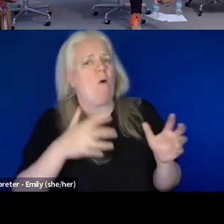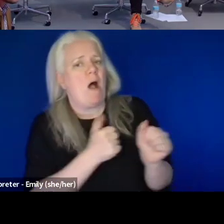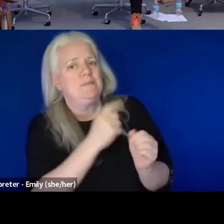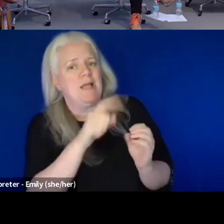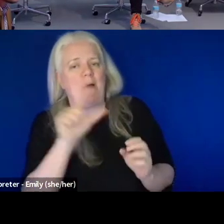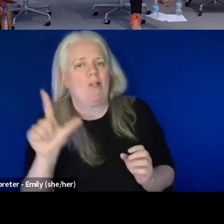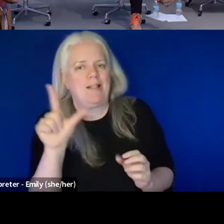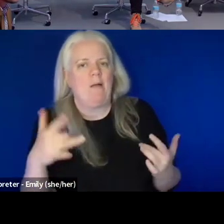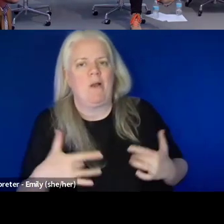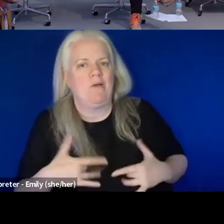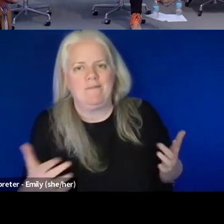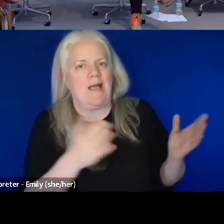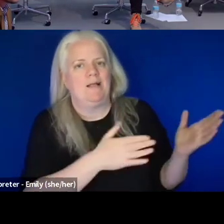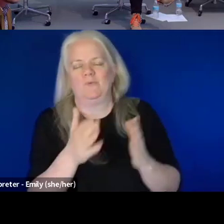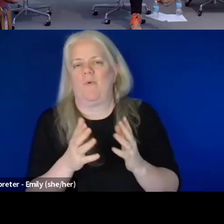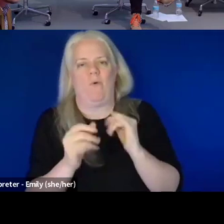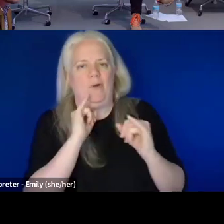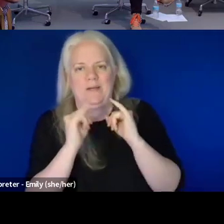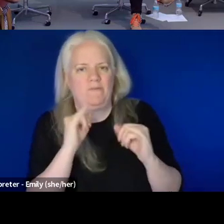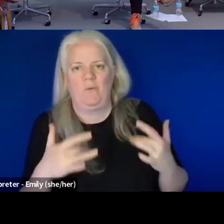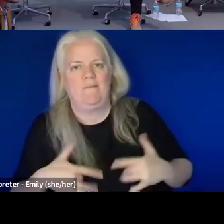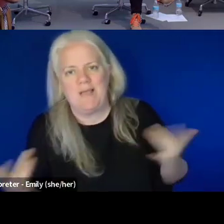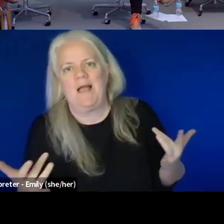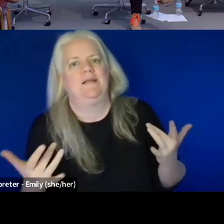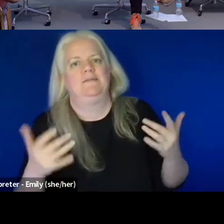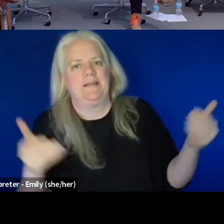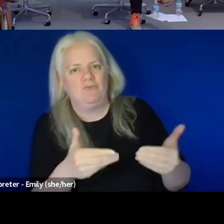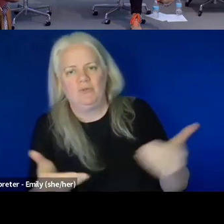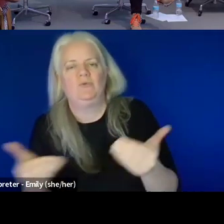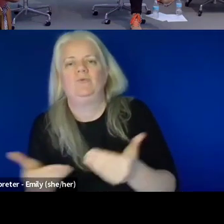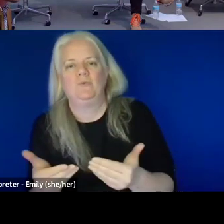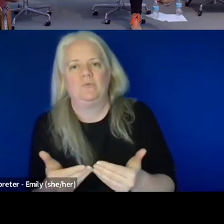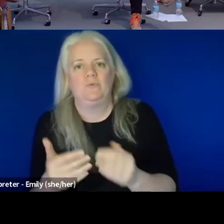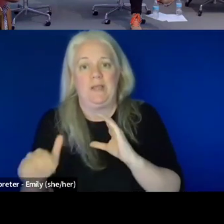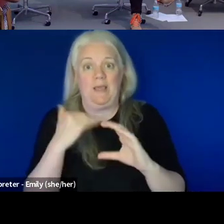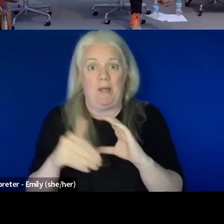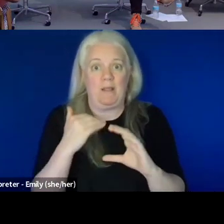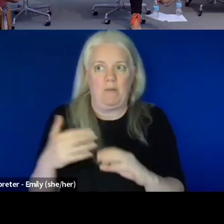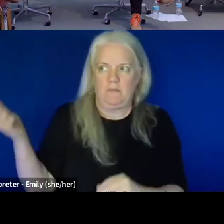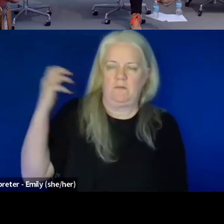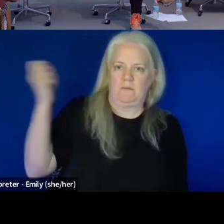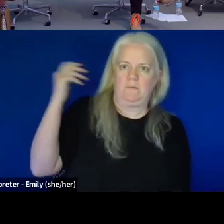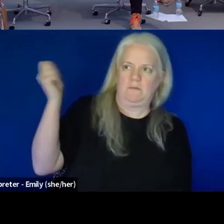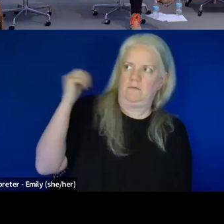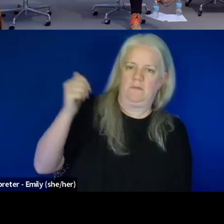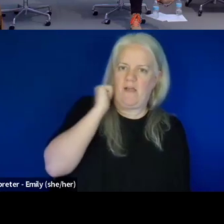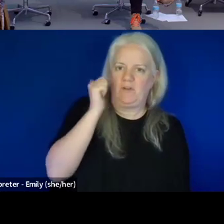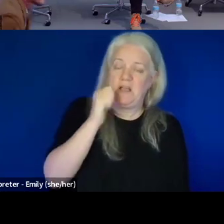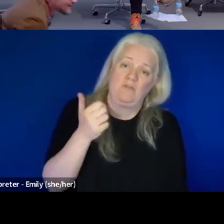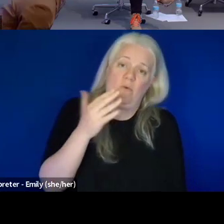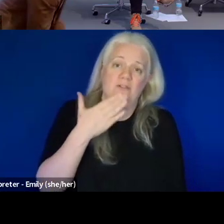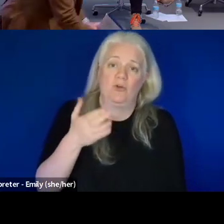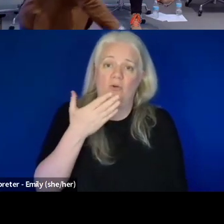to introduce you to different things that are happening. So just another potential path to